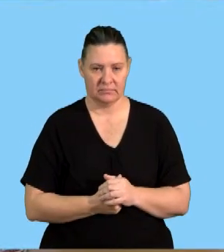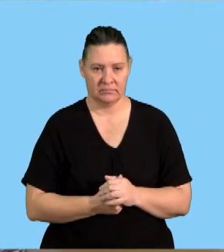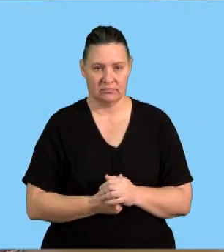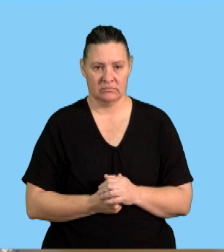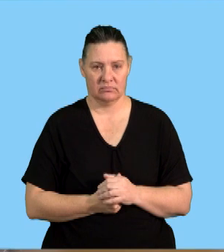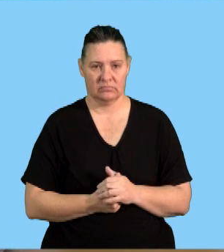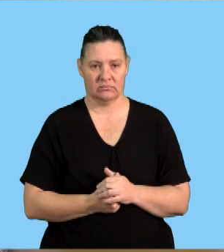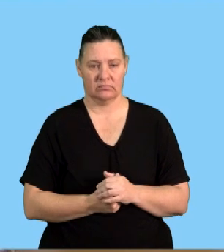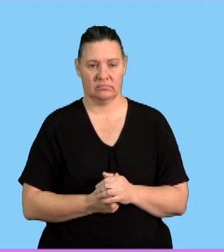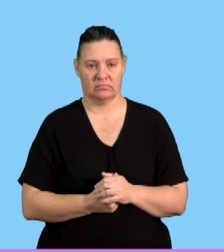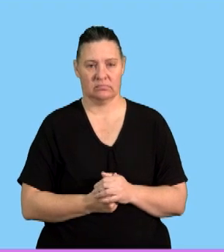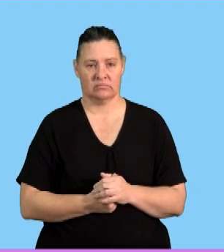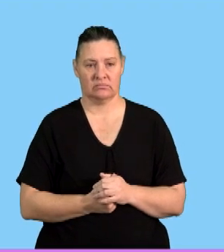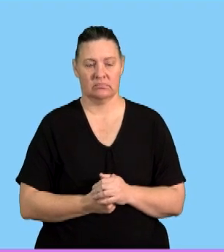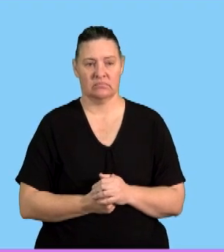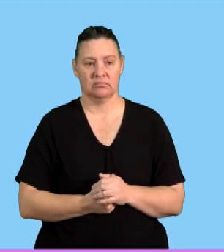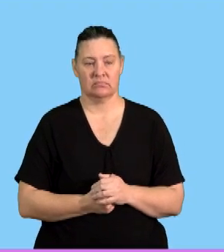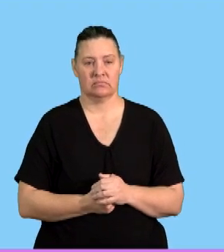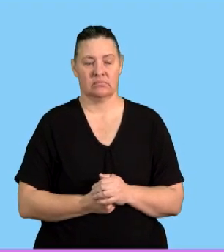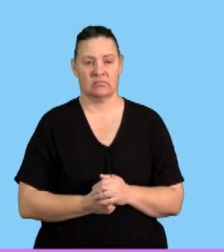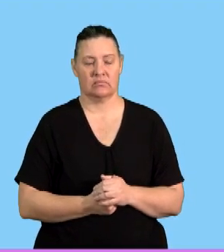the graph. Now,